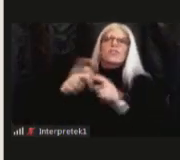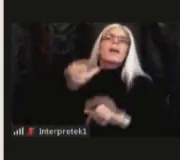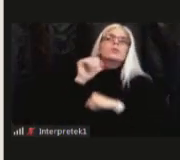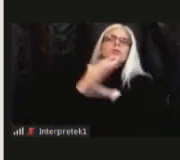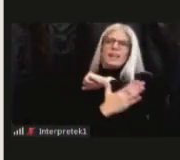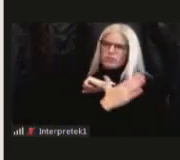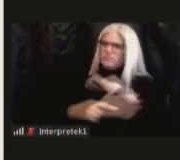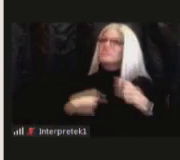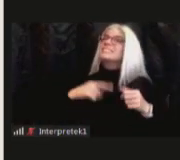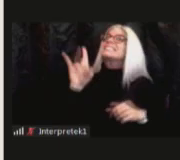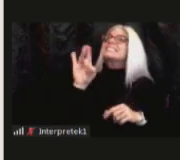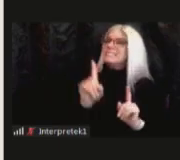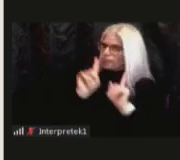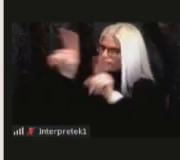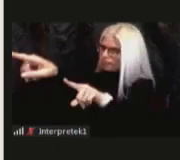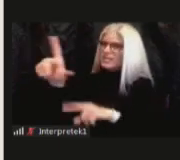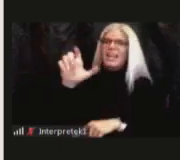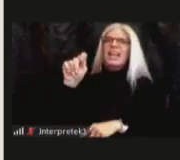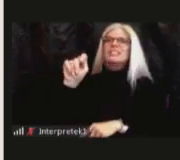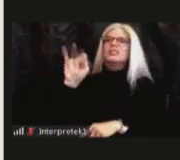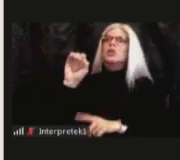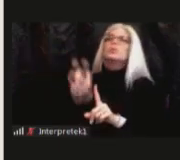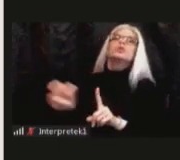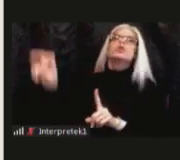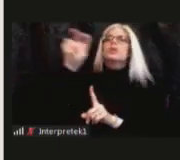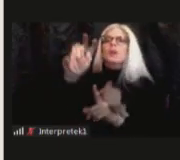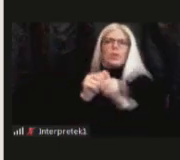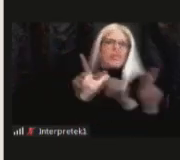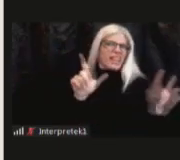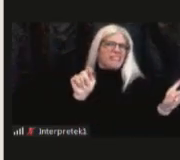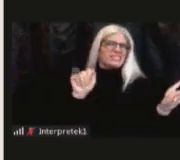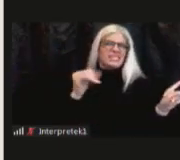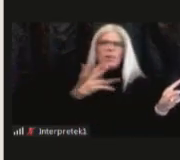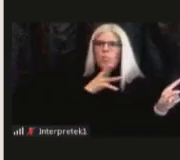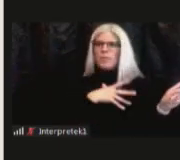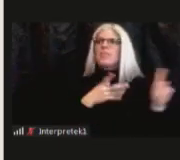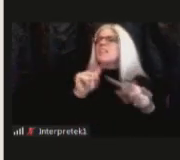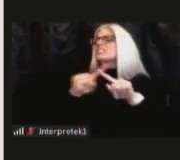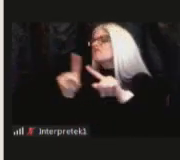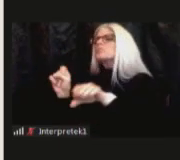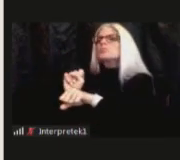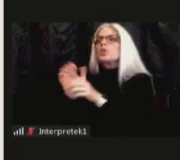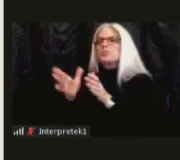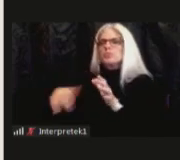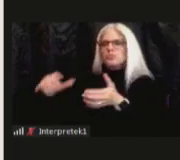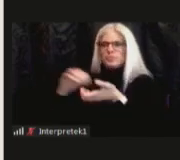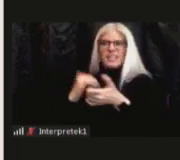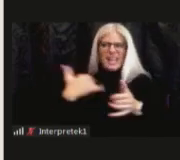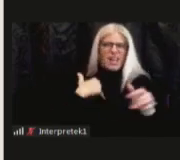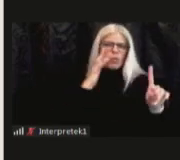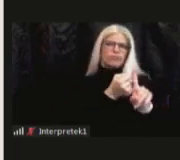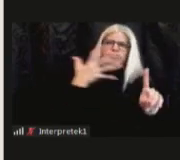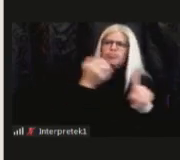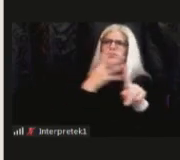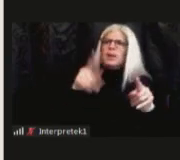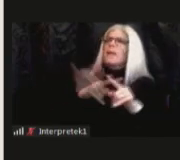journey with Rakia and a few other colleagues. So I'll dive a little deeper into the aligning efforts and effects of